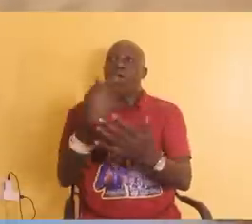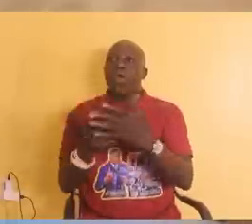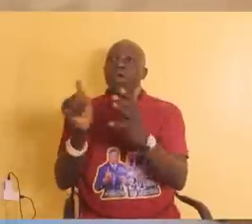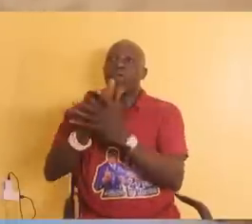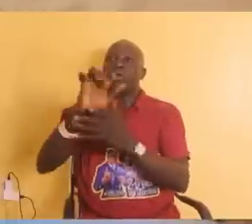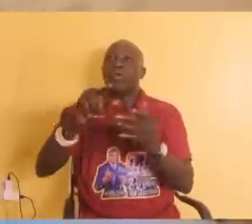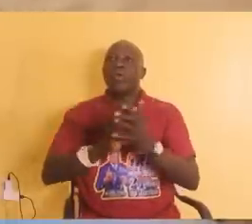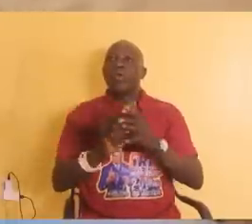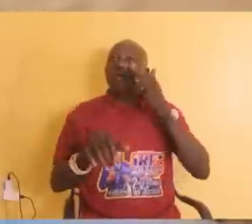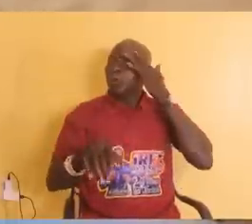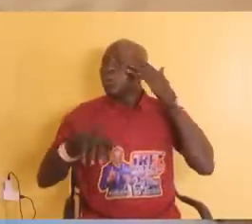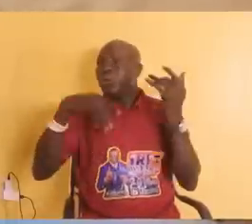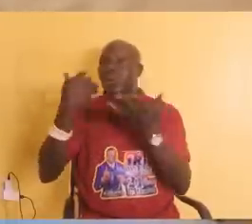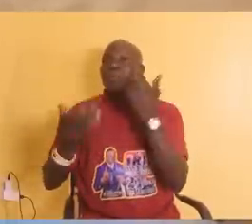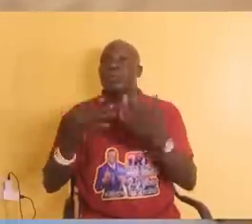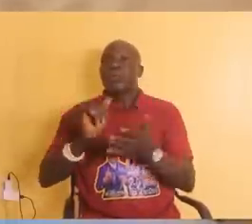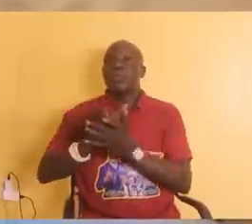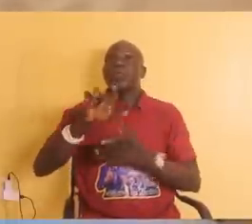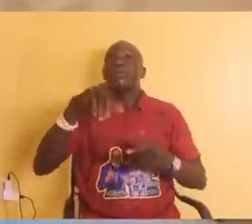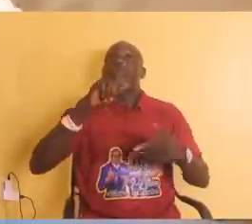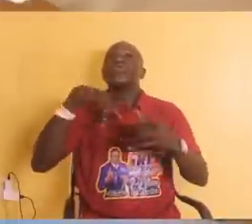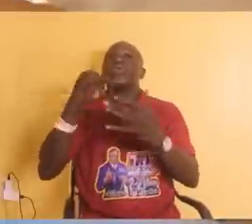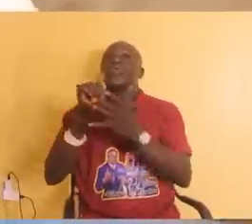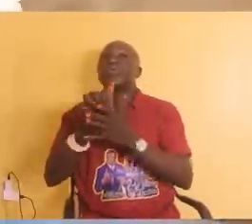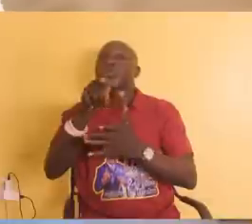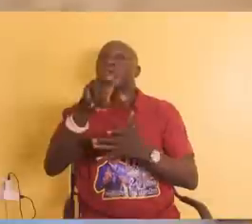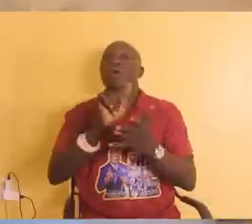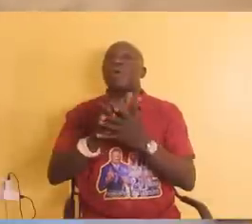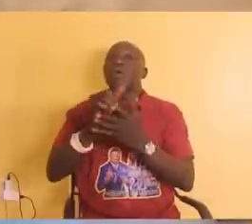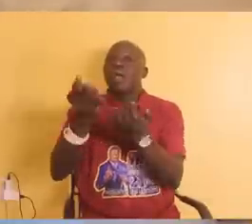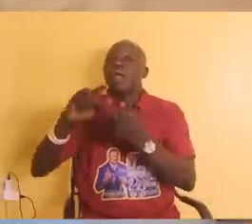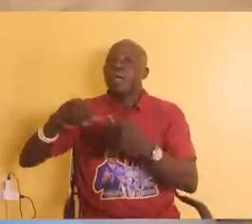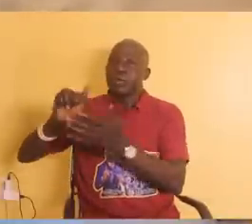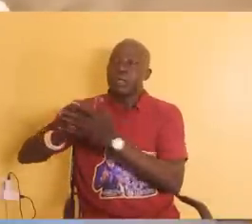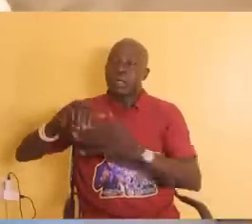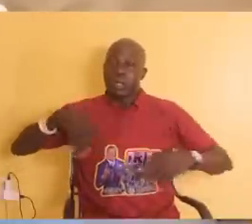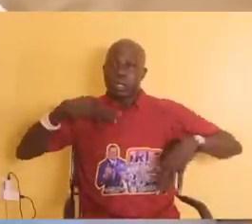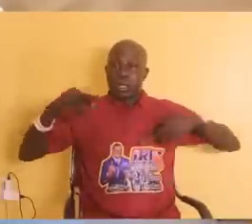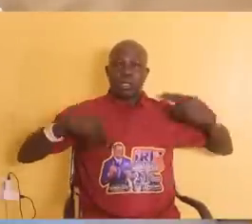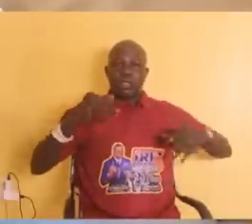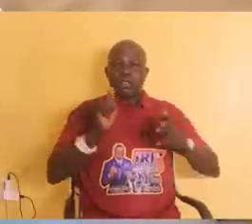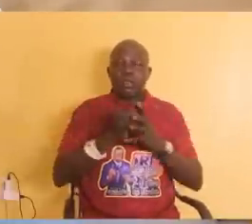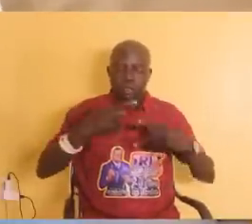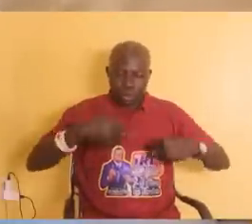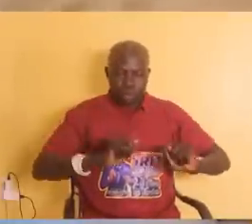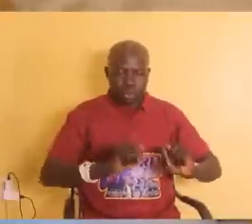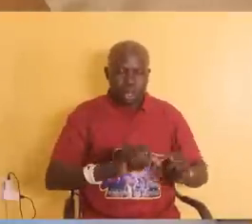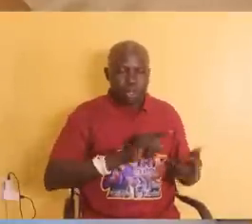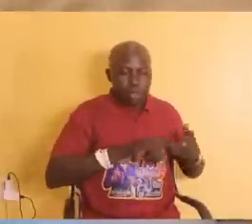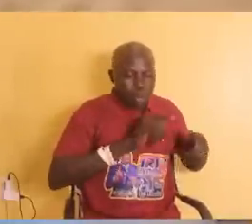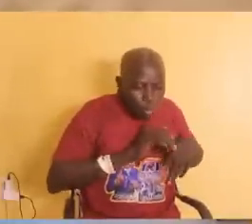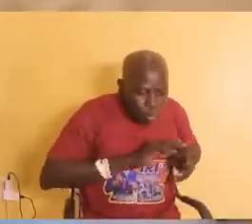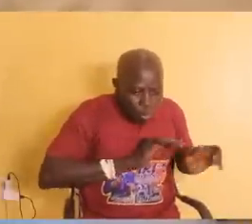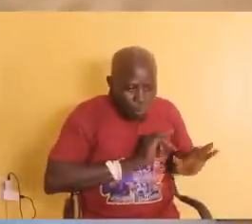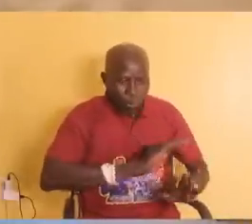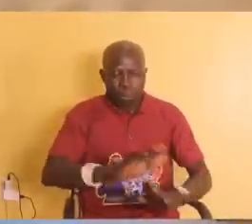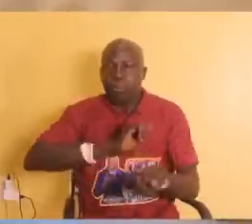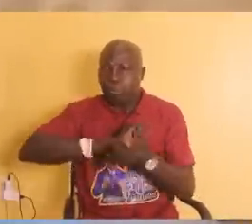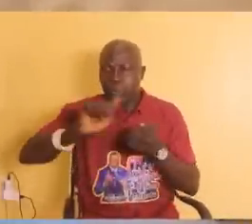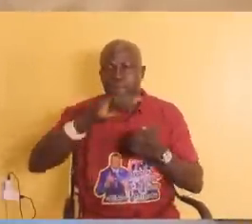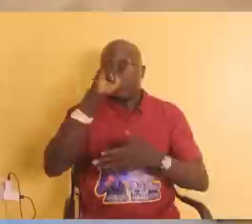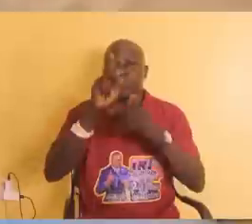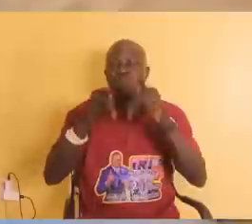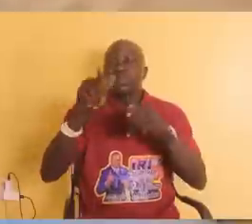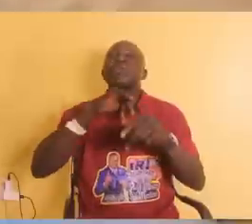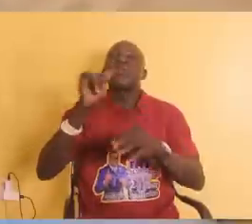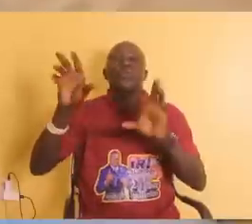ti da oju o. Wherever you may be tall. To de gba gbogbo iyanju. And you endeavor. Lati koja. To pass. But ti aye ni ko so na. That